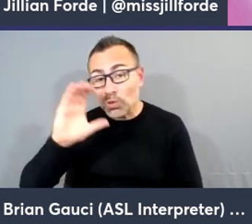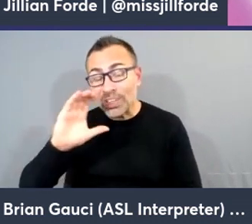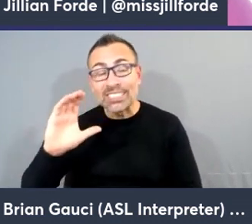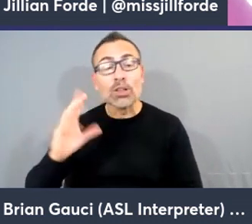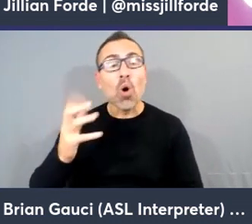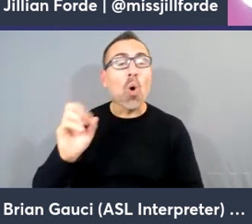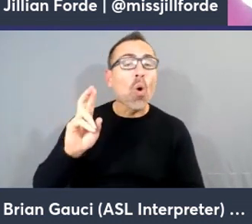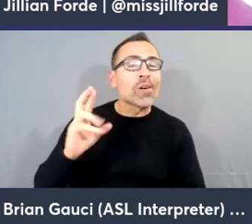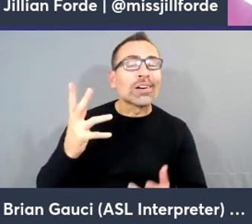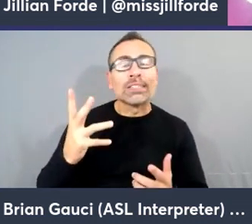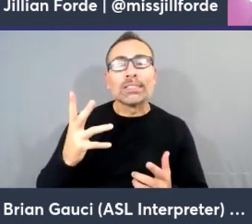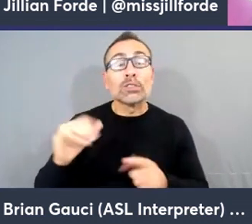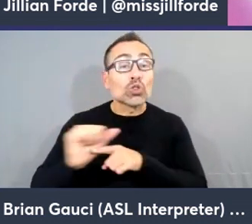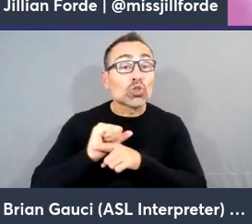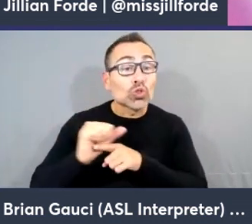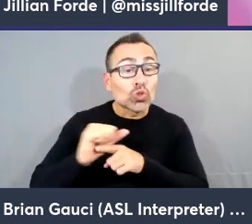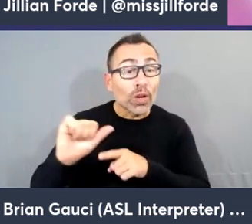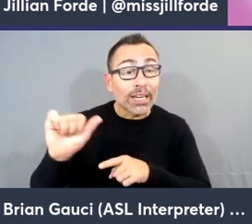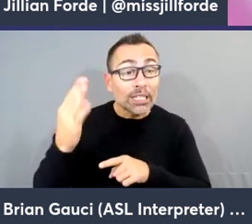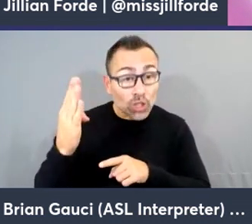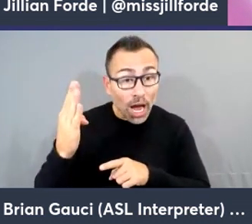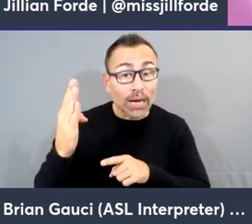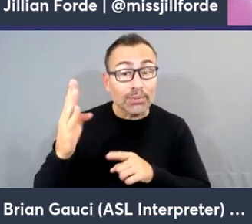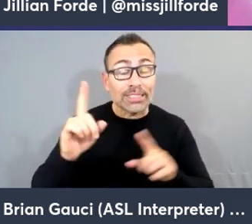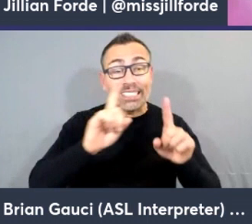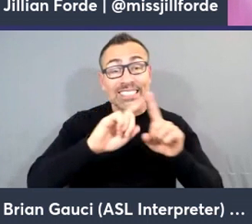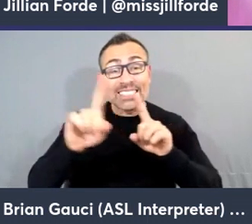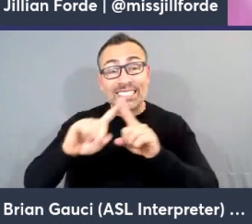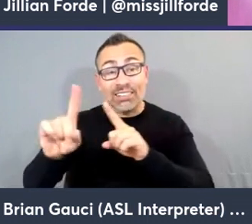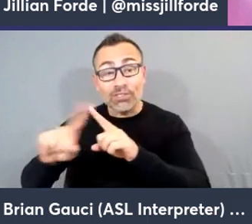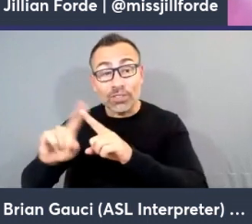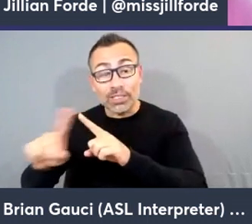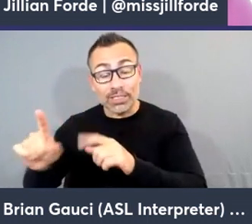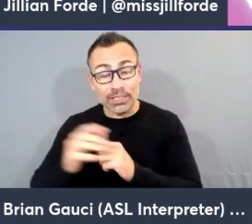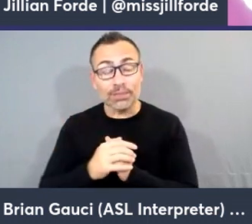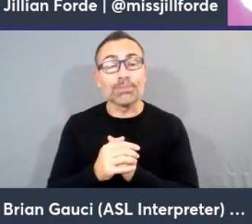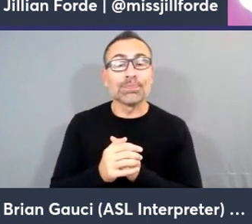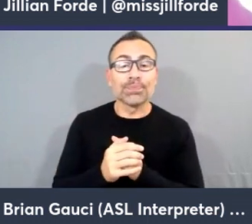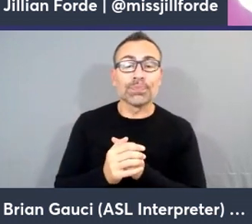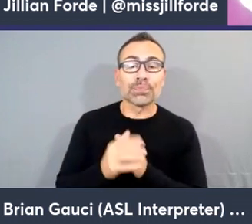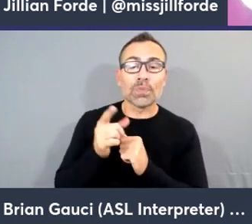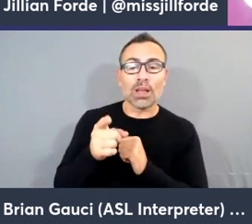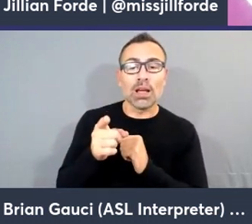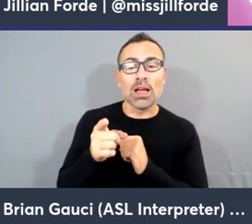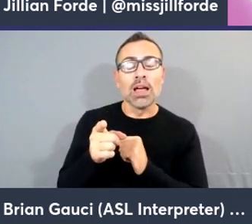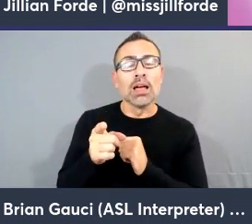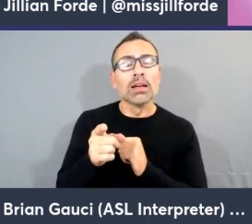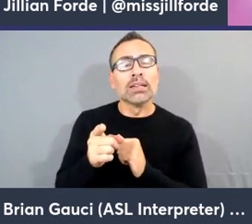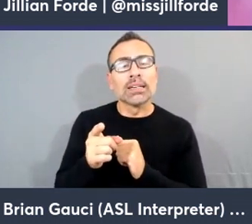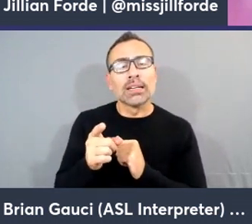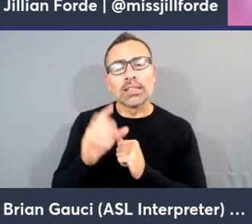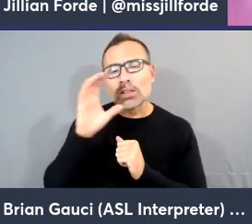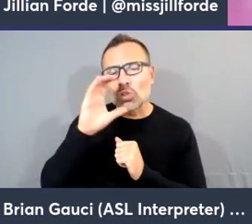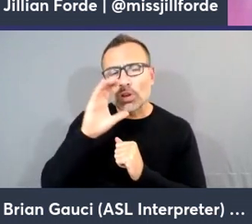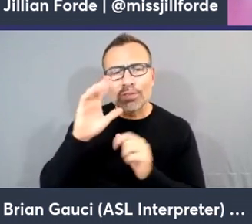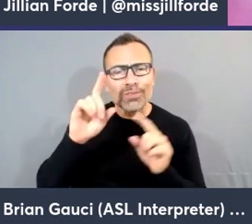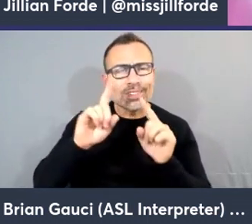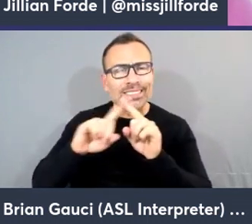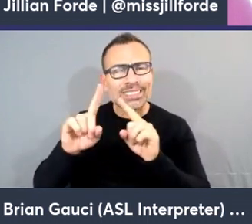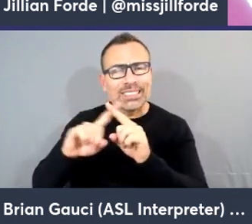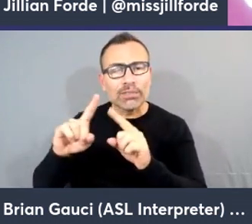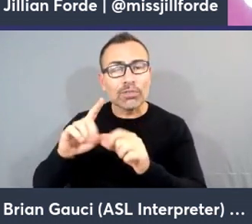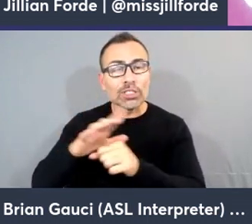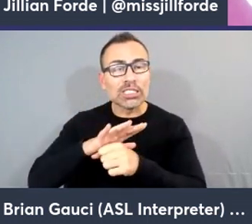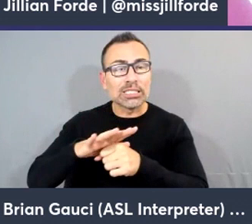may, that underpin the tuning job. And these training explorations are exploring different spaces in the